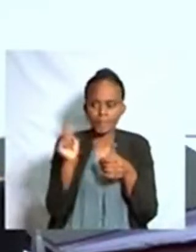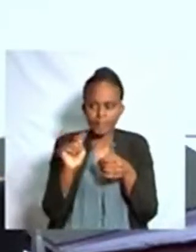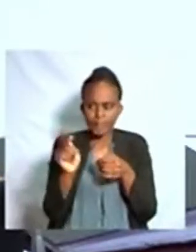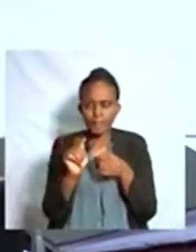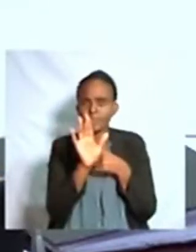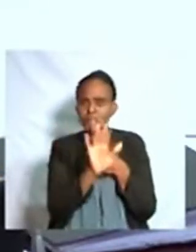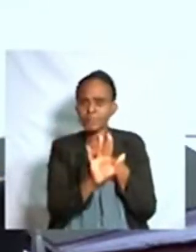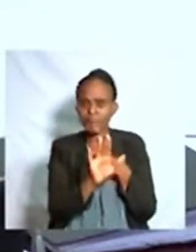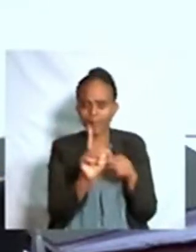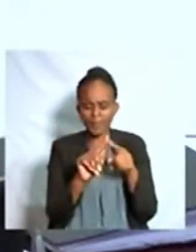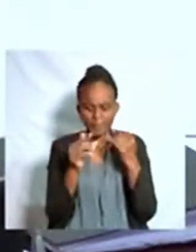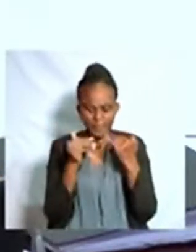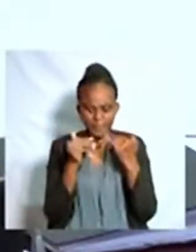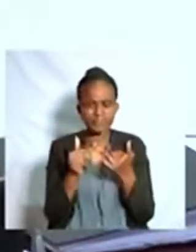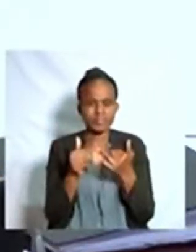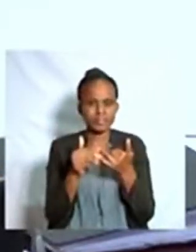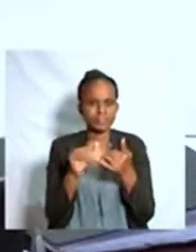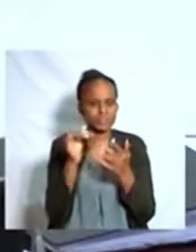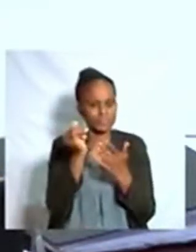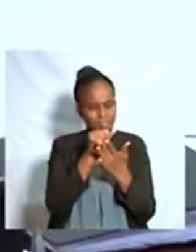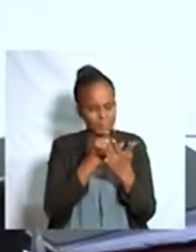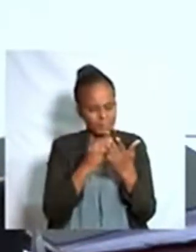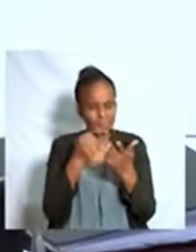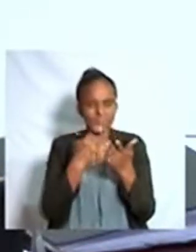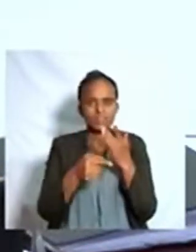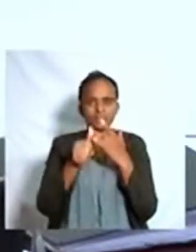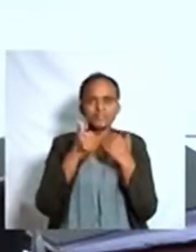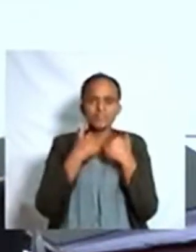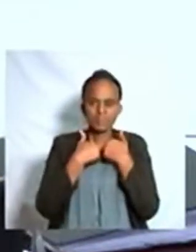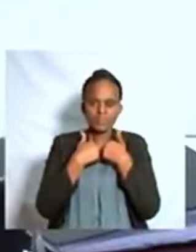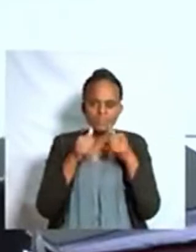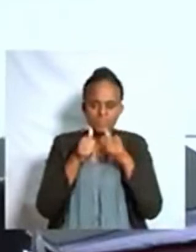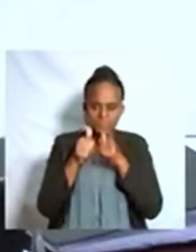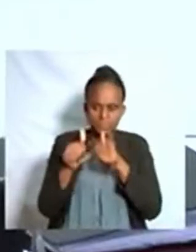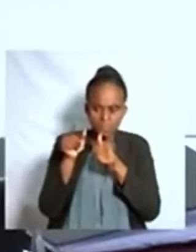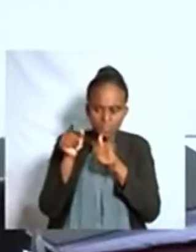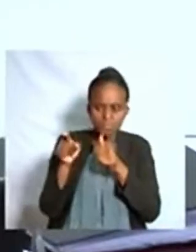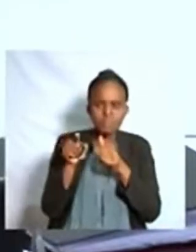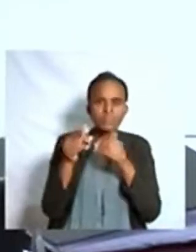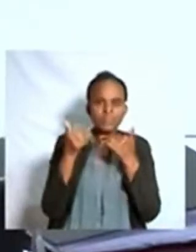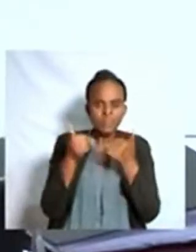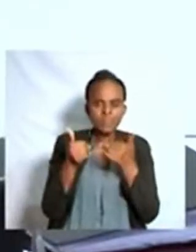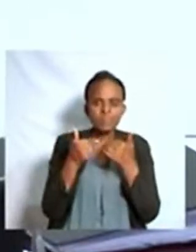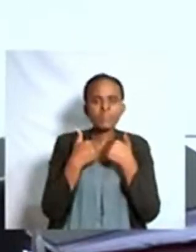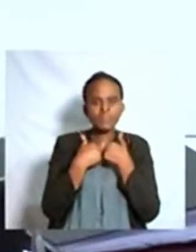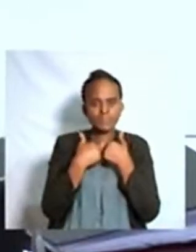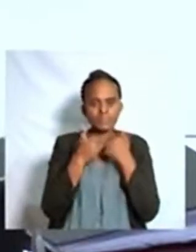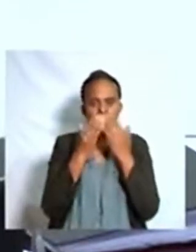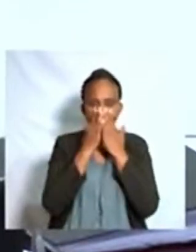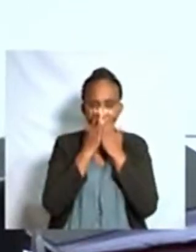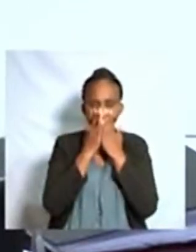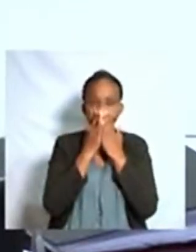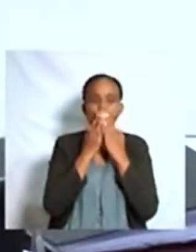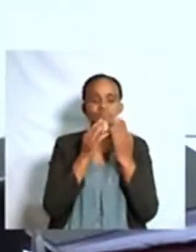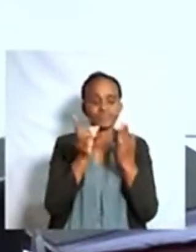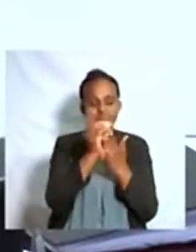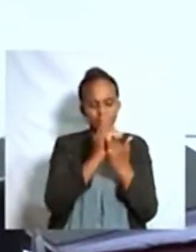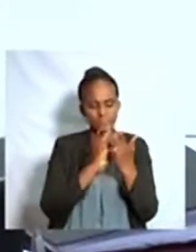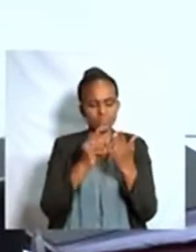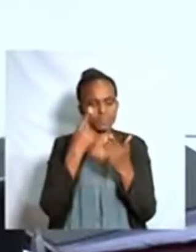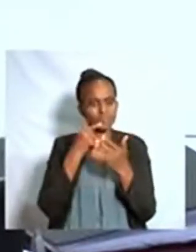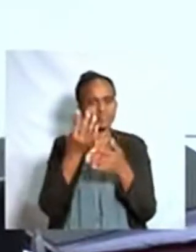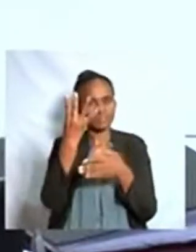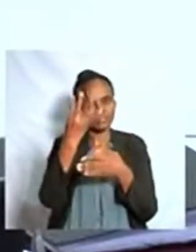there, but the design that you have put now, according to him, that now we are putting the design for 4 windows